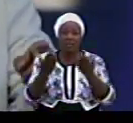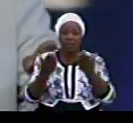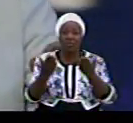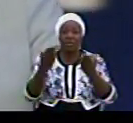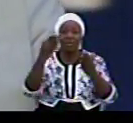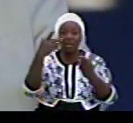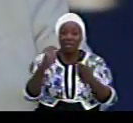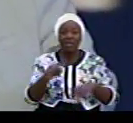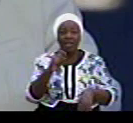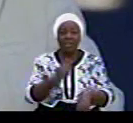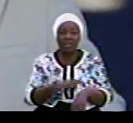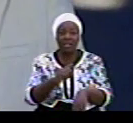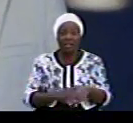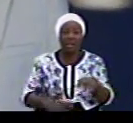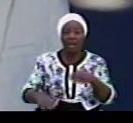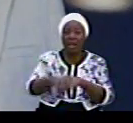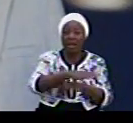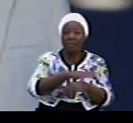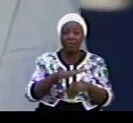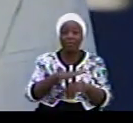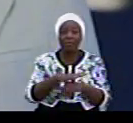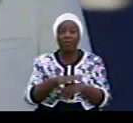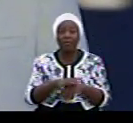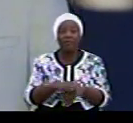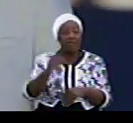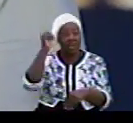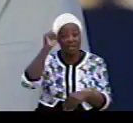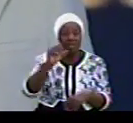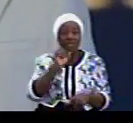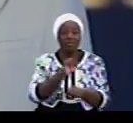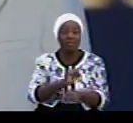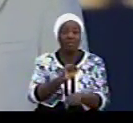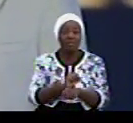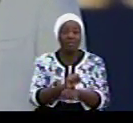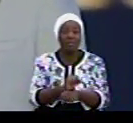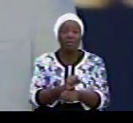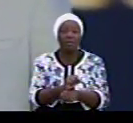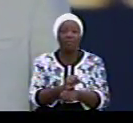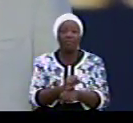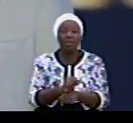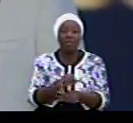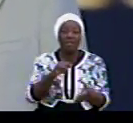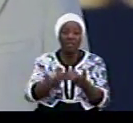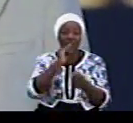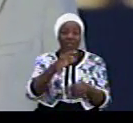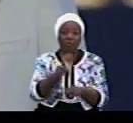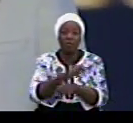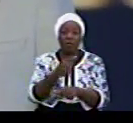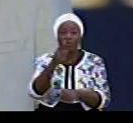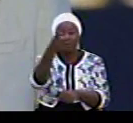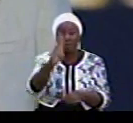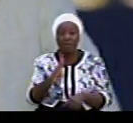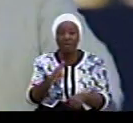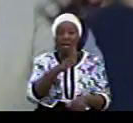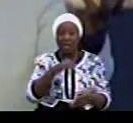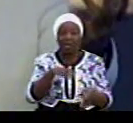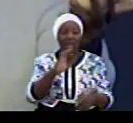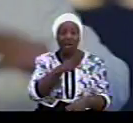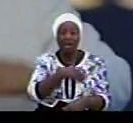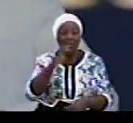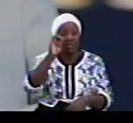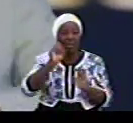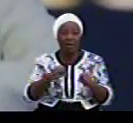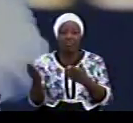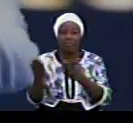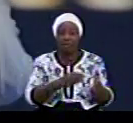seasons above his workmanship. It's the work of God. It can bring rain anytime. It's the work